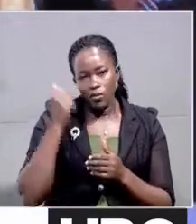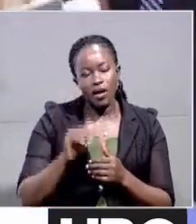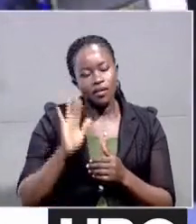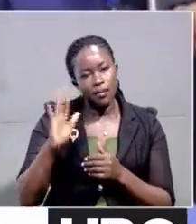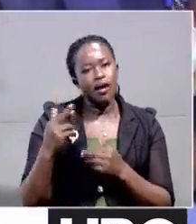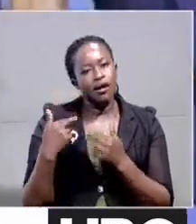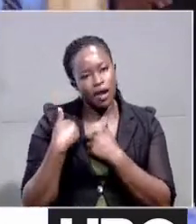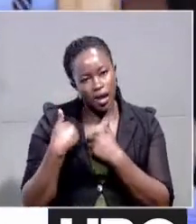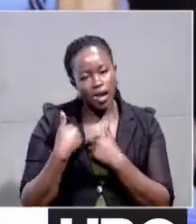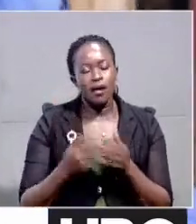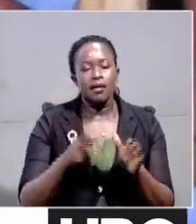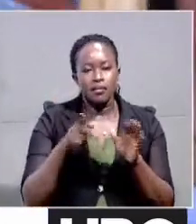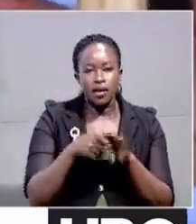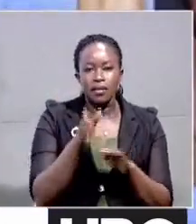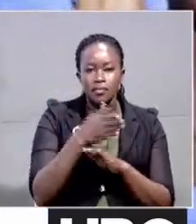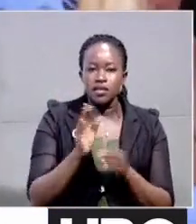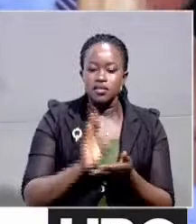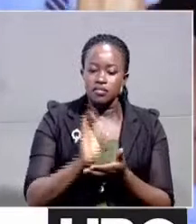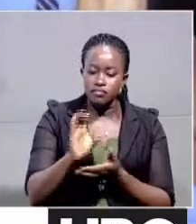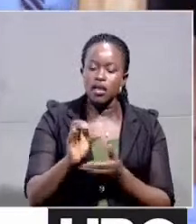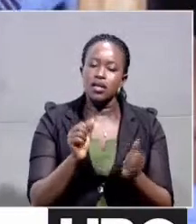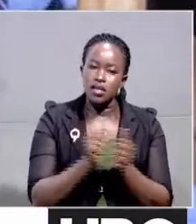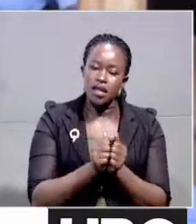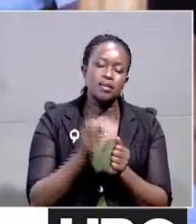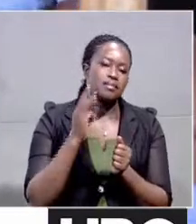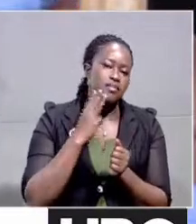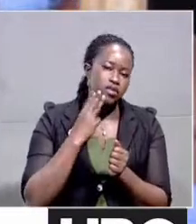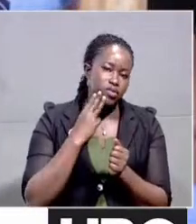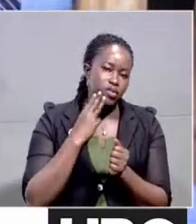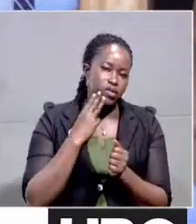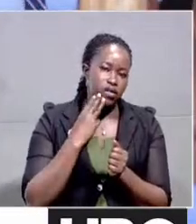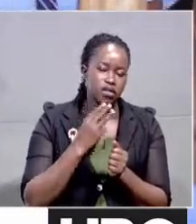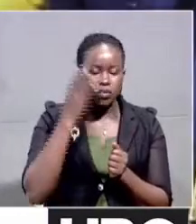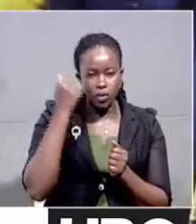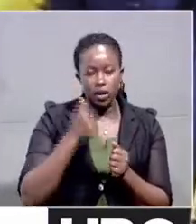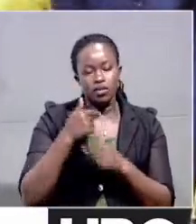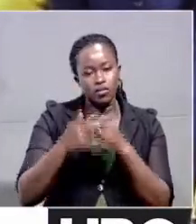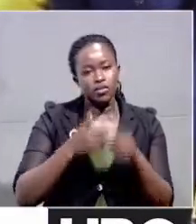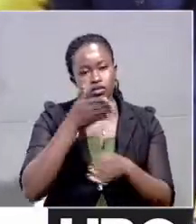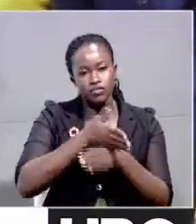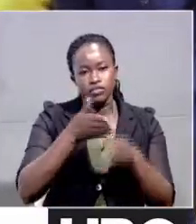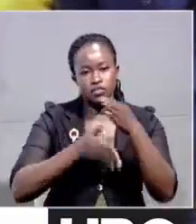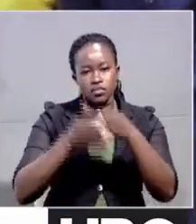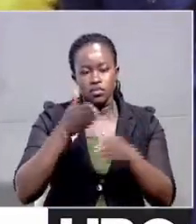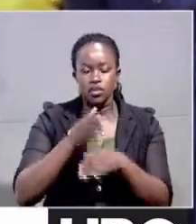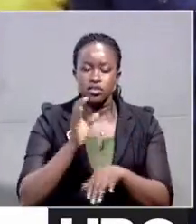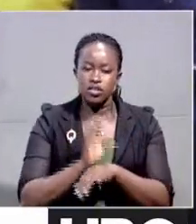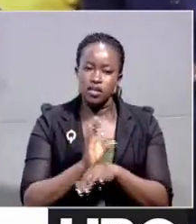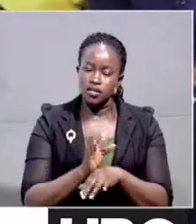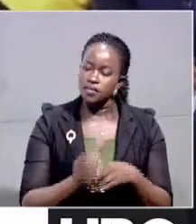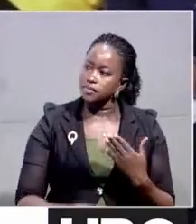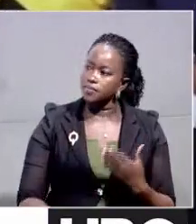The Prime Minister contributed 10 million shillings towards the completion of the church.